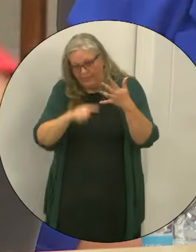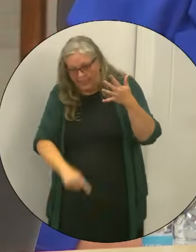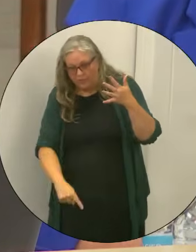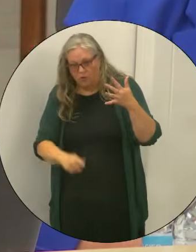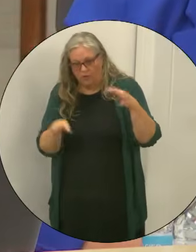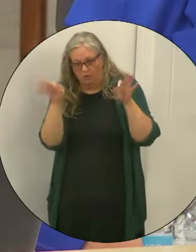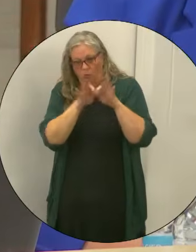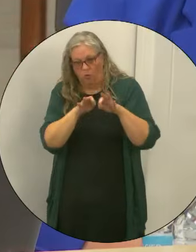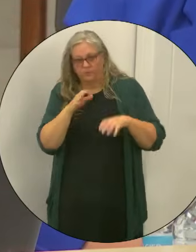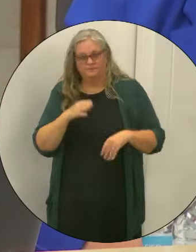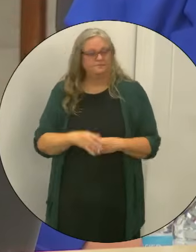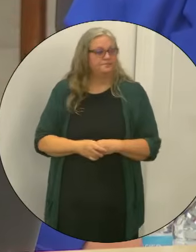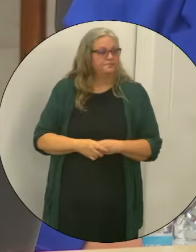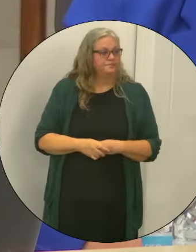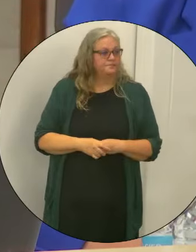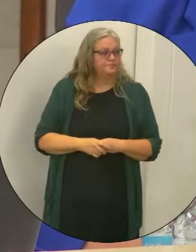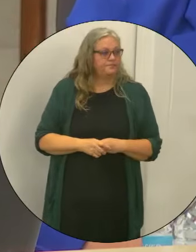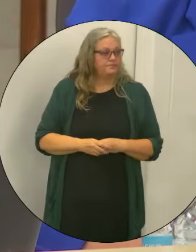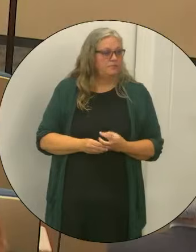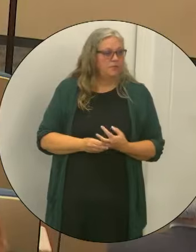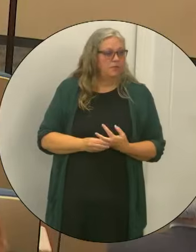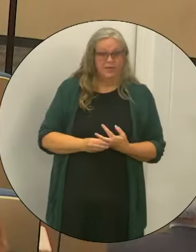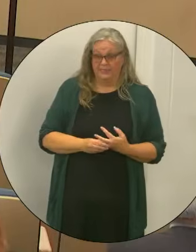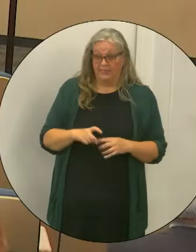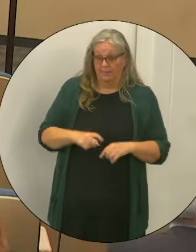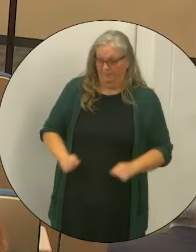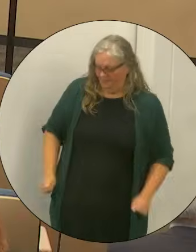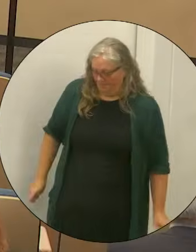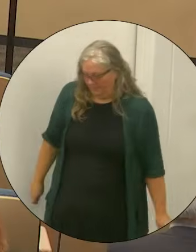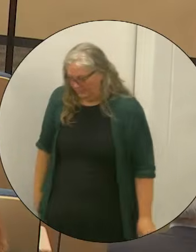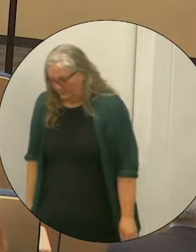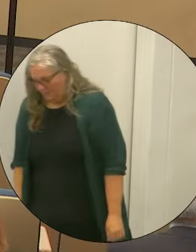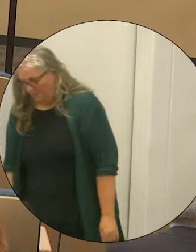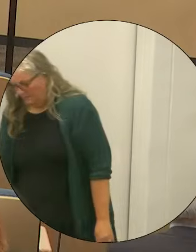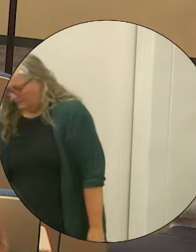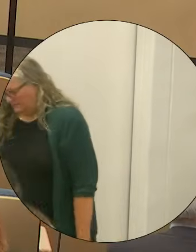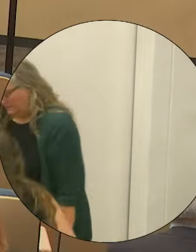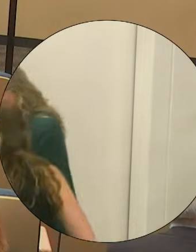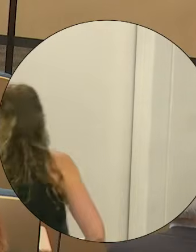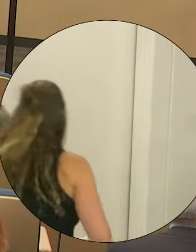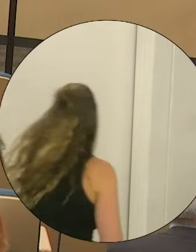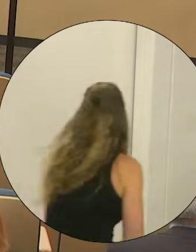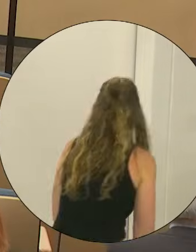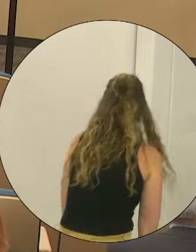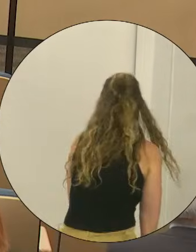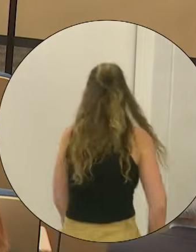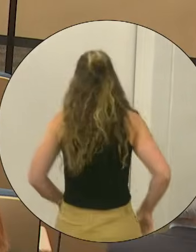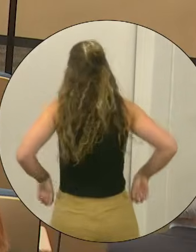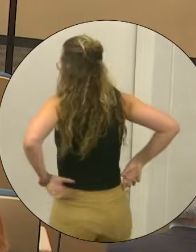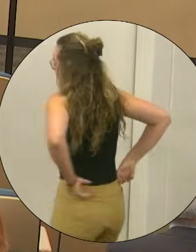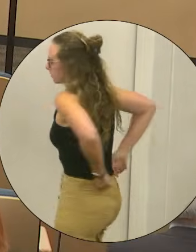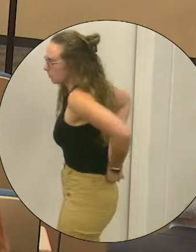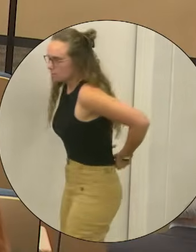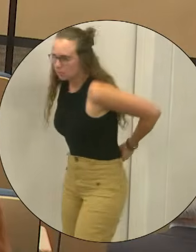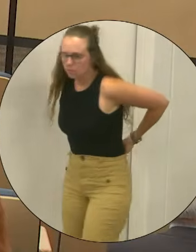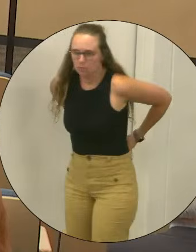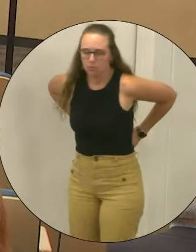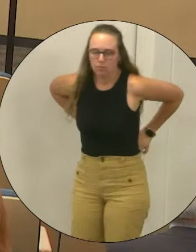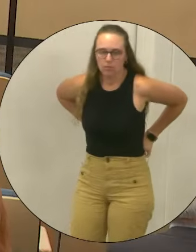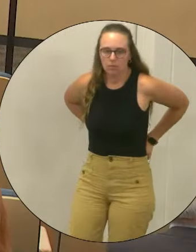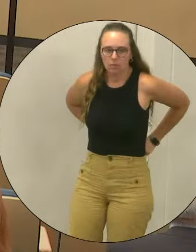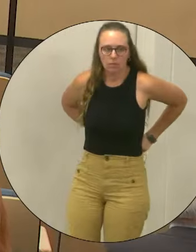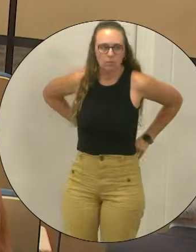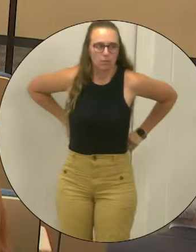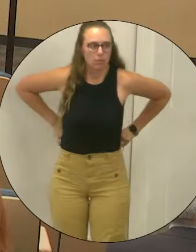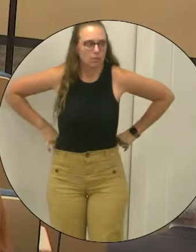Yes, sir. Making sure I'm clear, we're going to do all 12 that way, or the 6